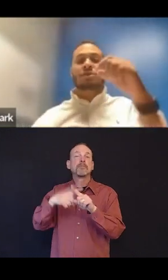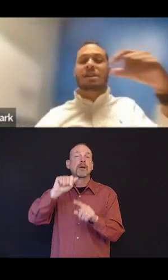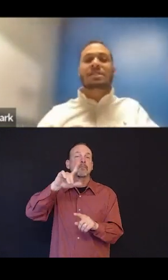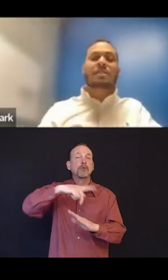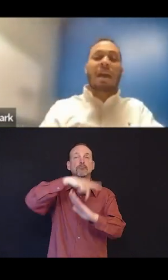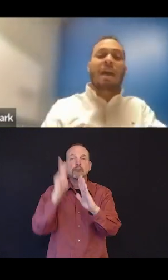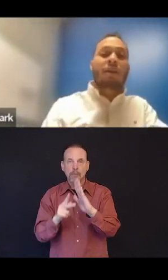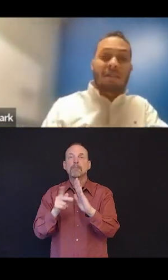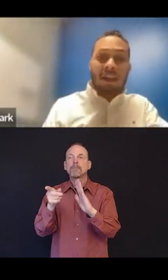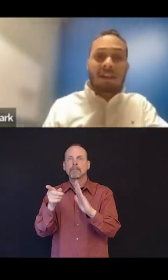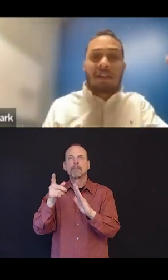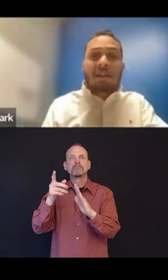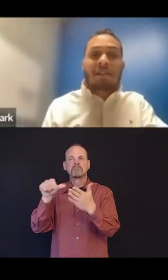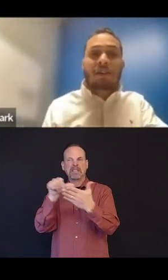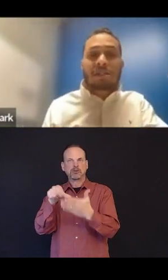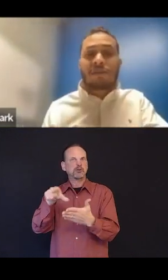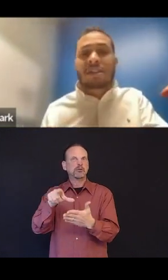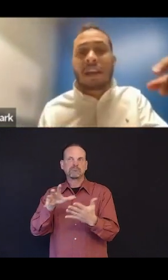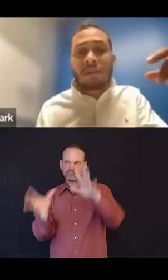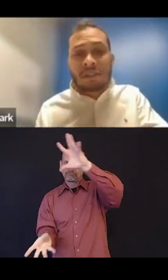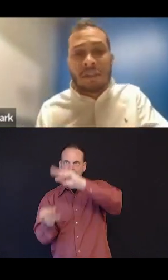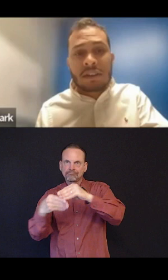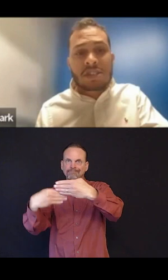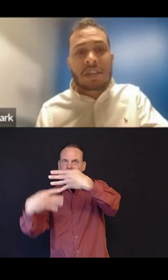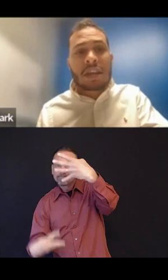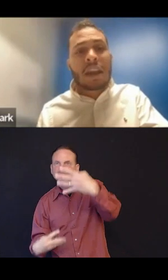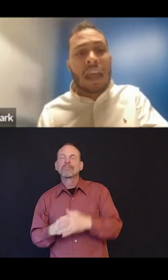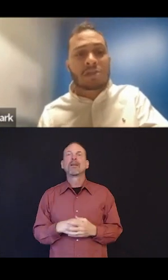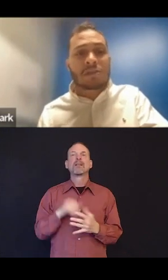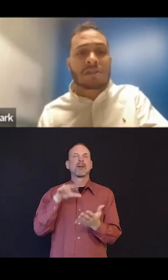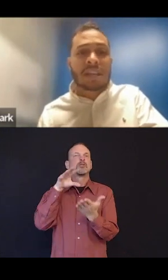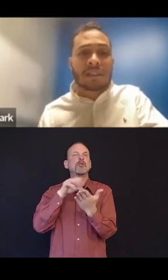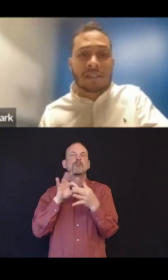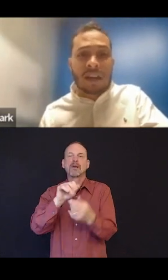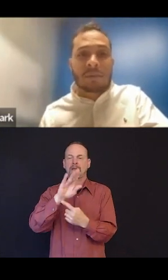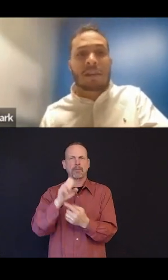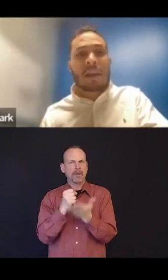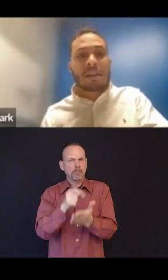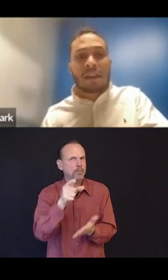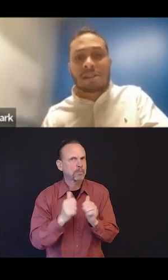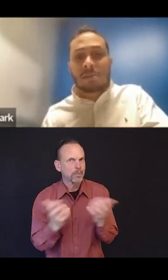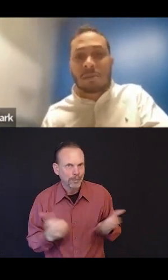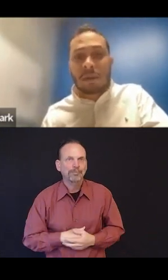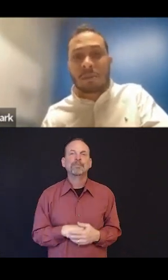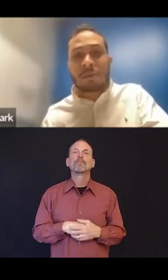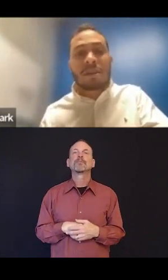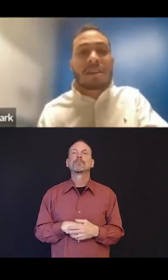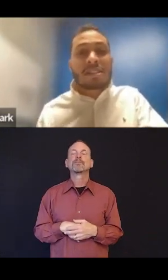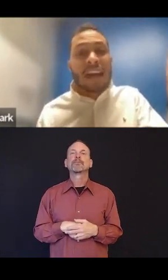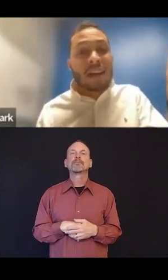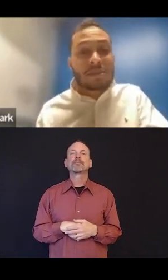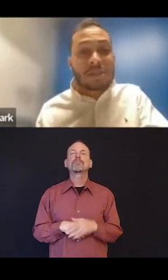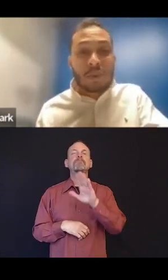lastly, I want to thank the Christopher and Dana Reeve Foundation again, Angel, for setting this up and getting so many